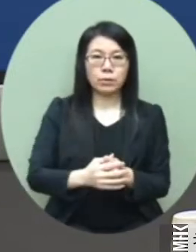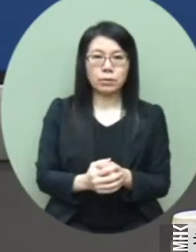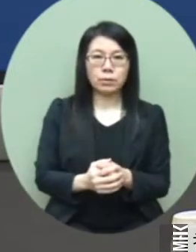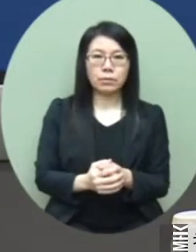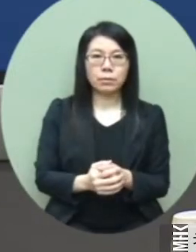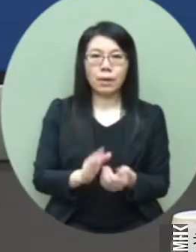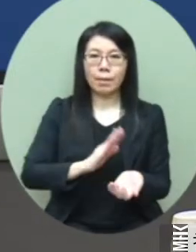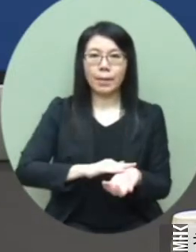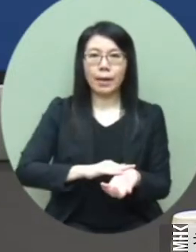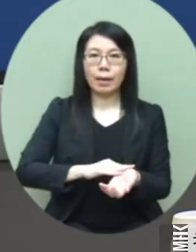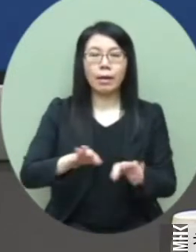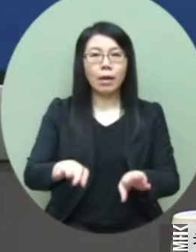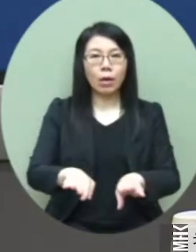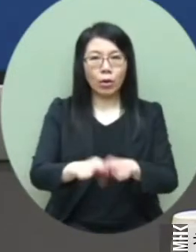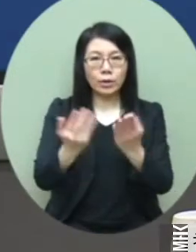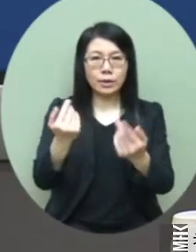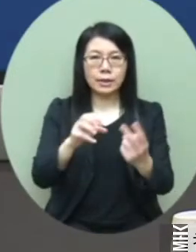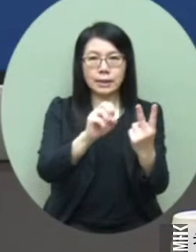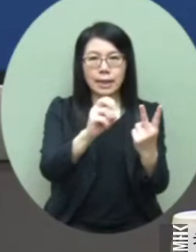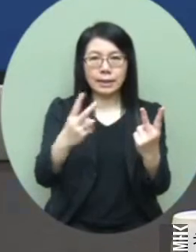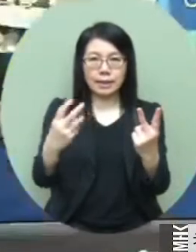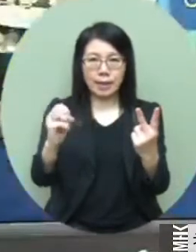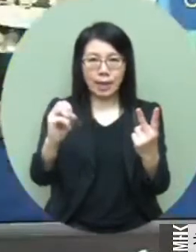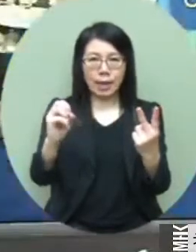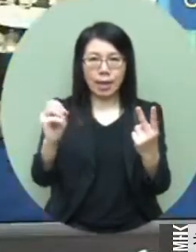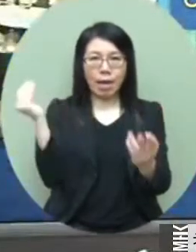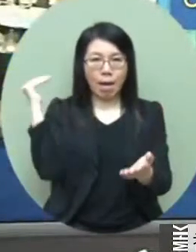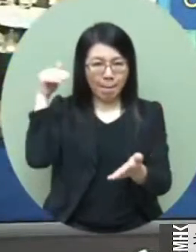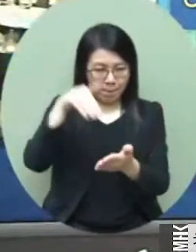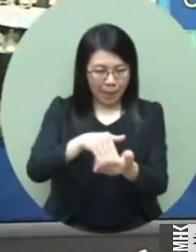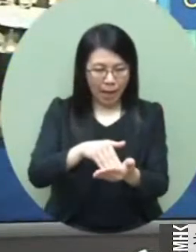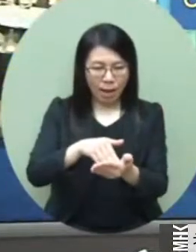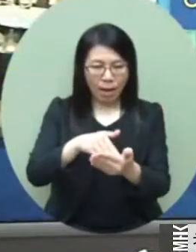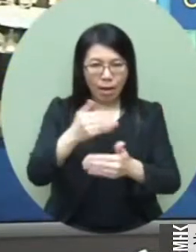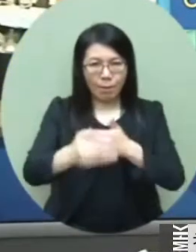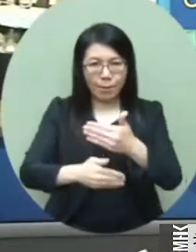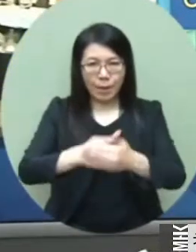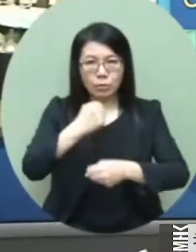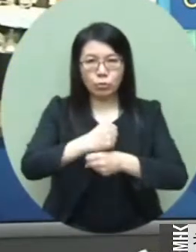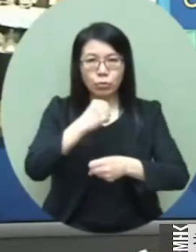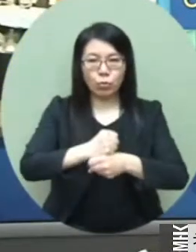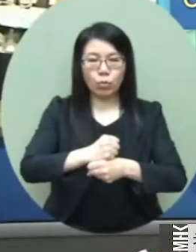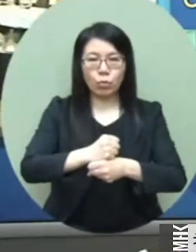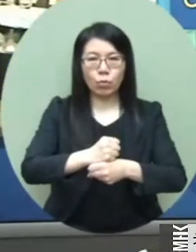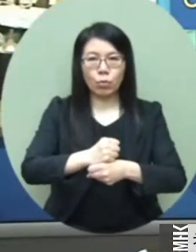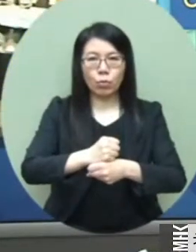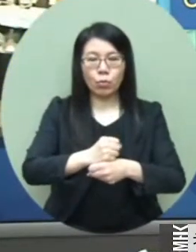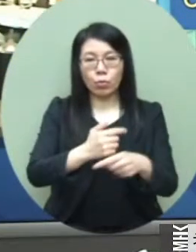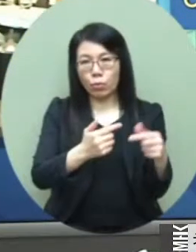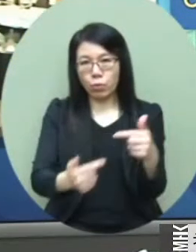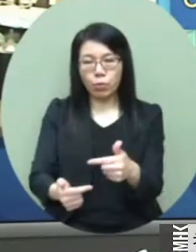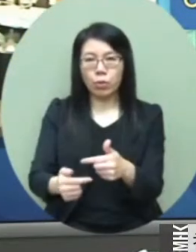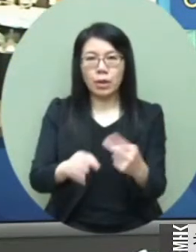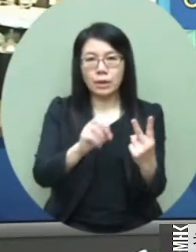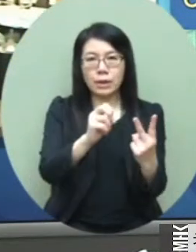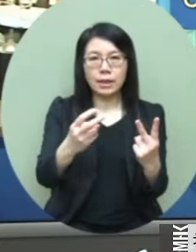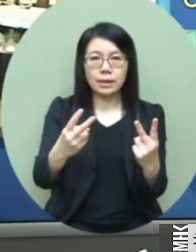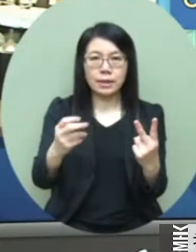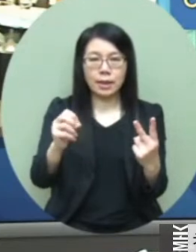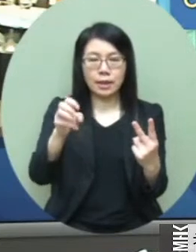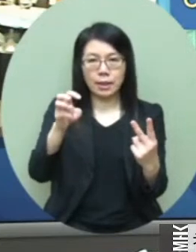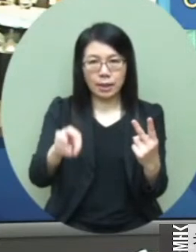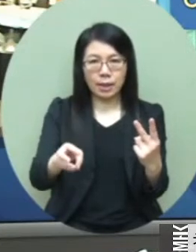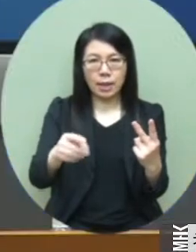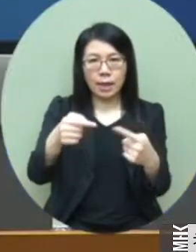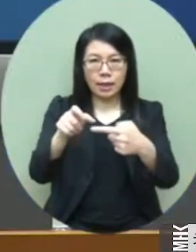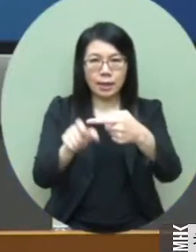early 2020. I think it was set up in January, late January 2020, and has gone on throughout the last 2